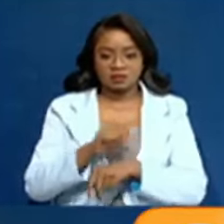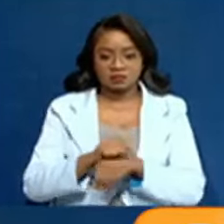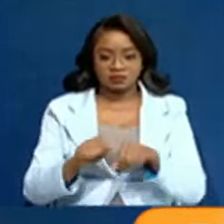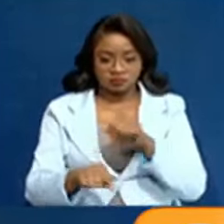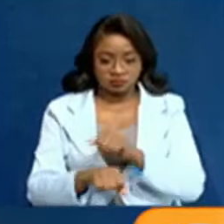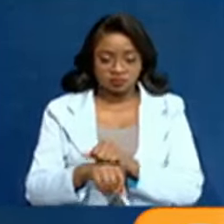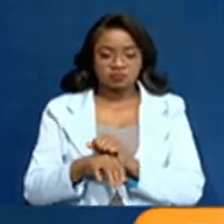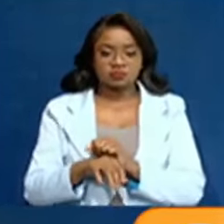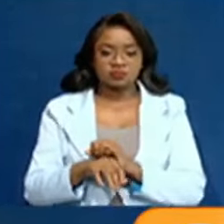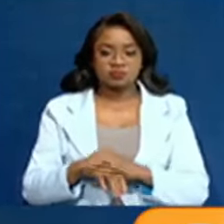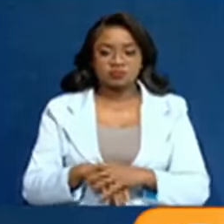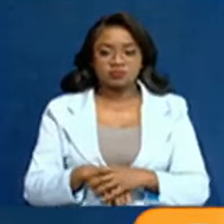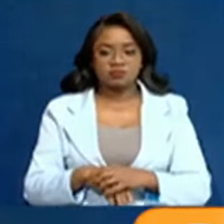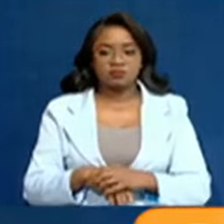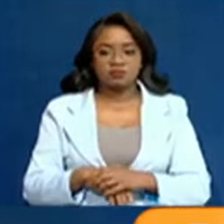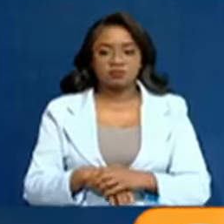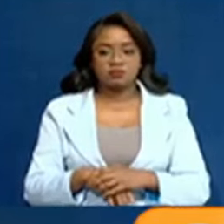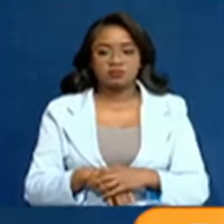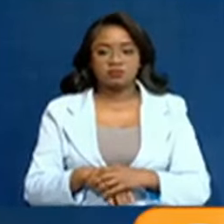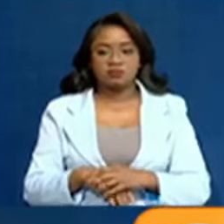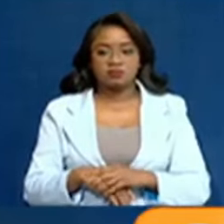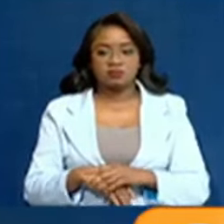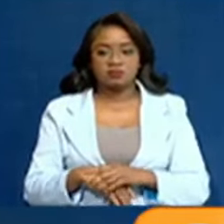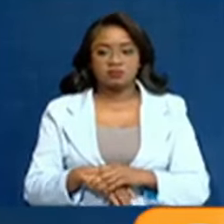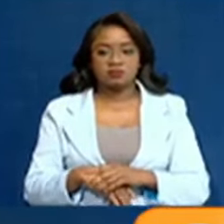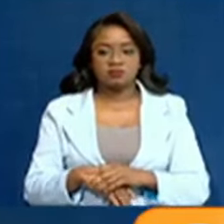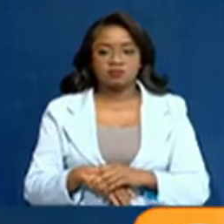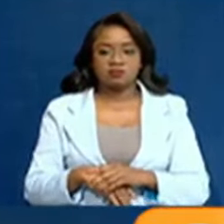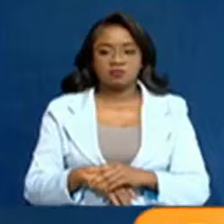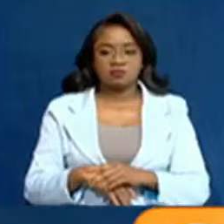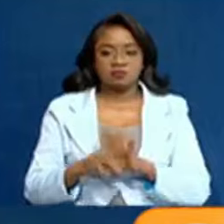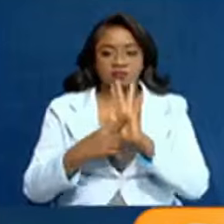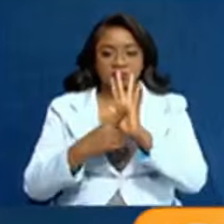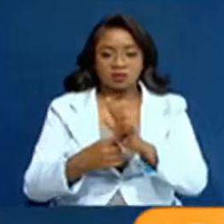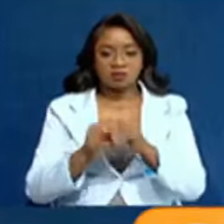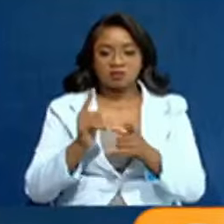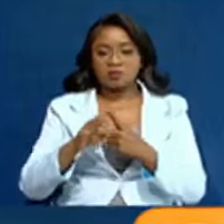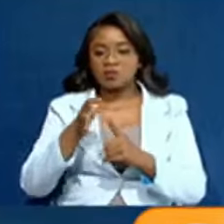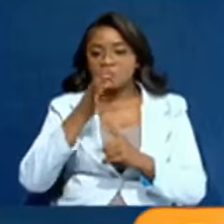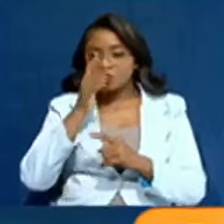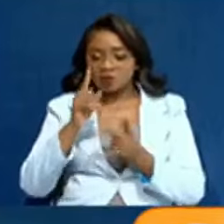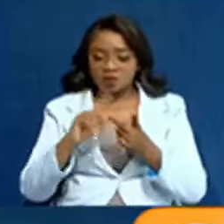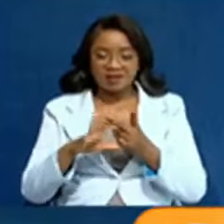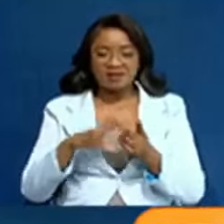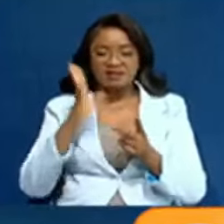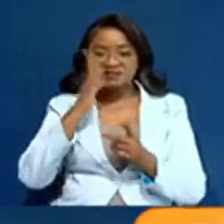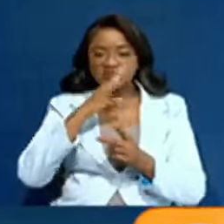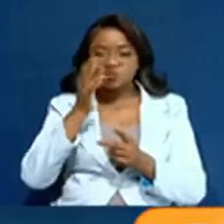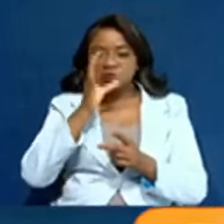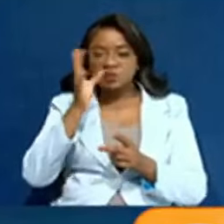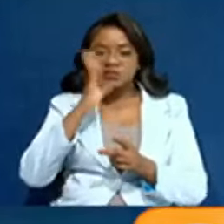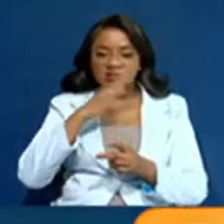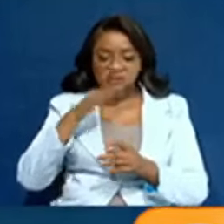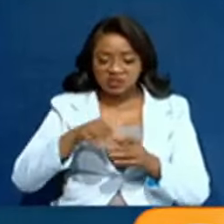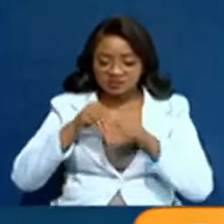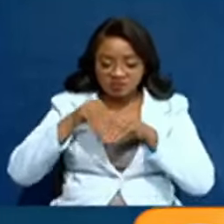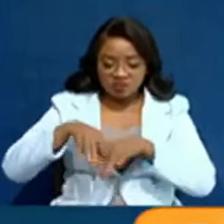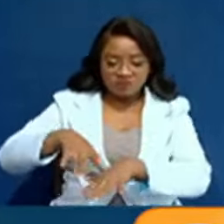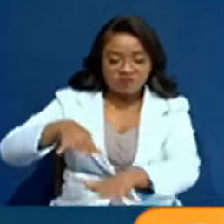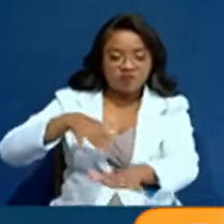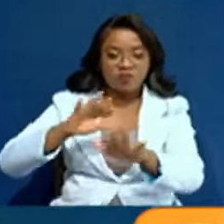right. We still lack a lot of basic infrastructure like water, sewerage, street